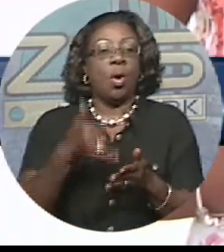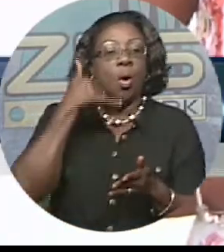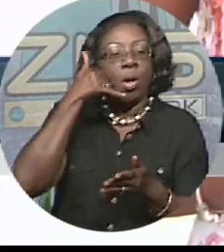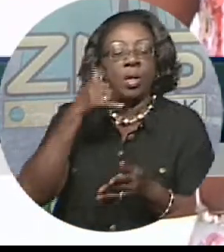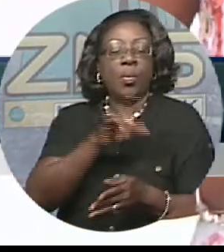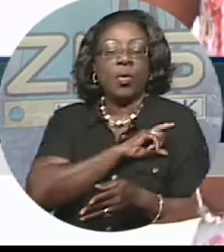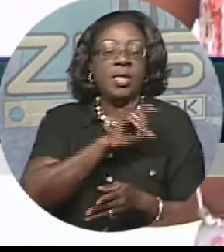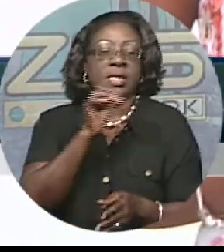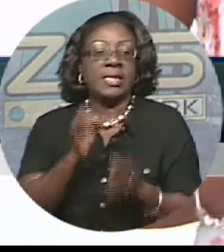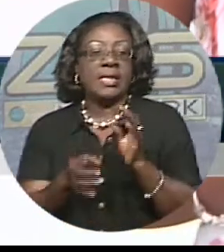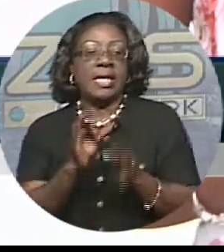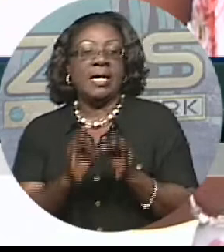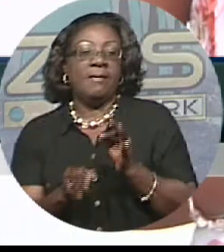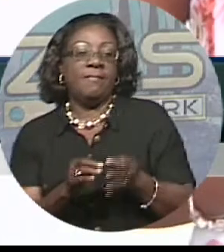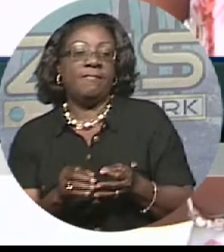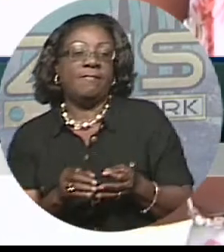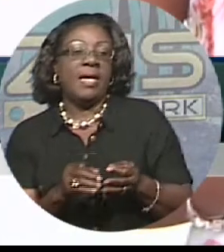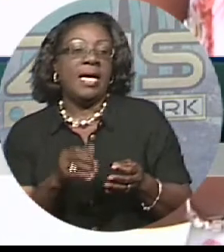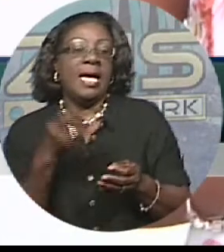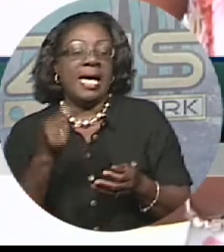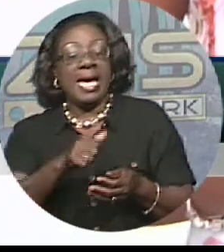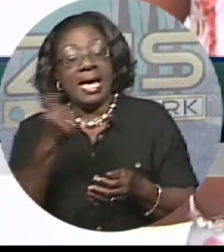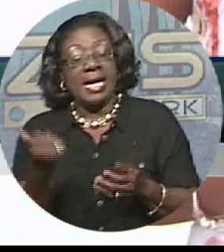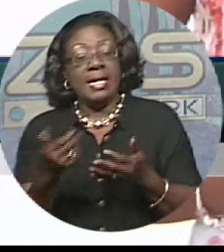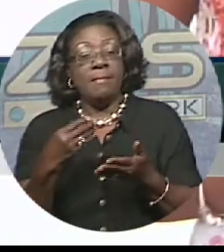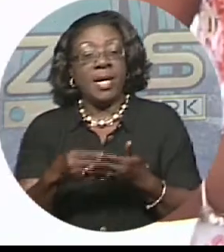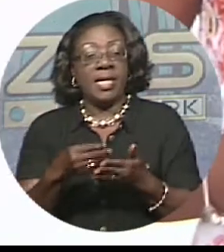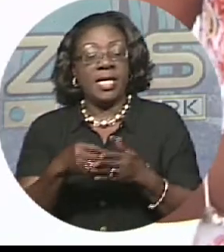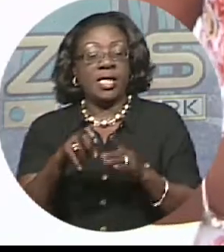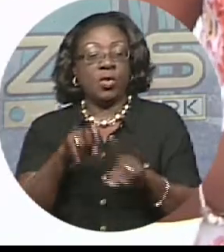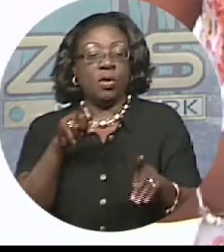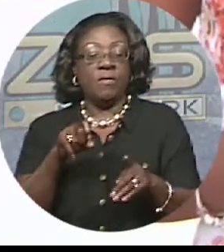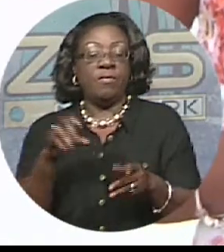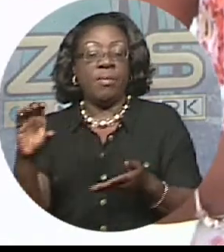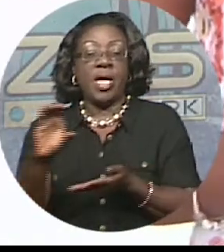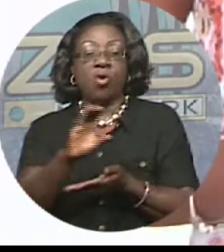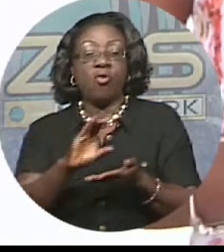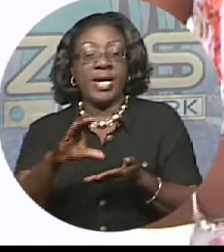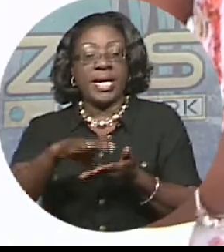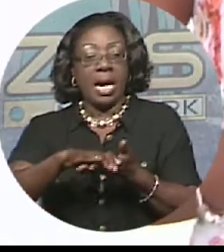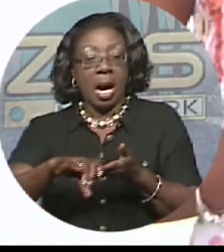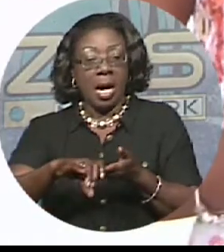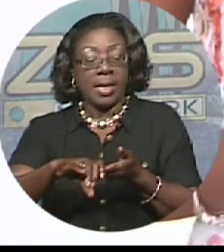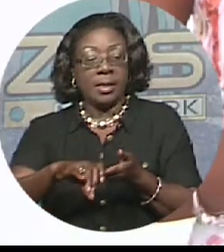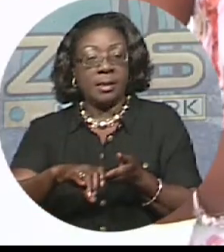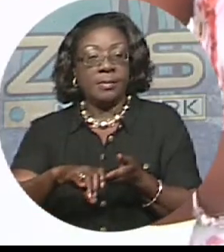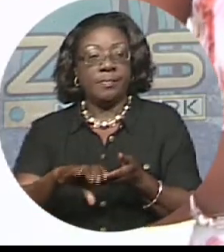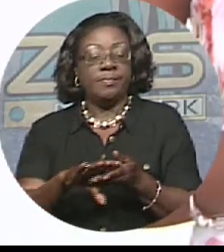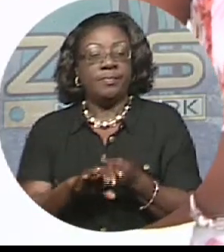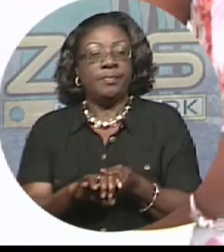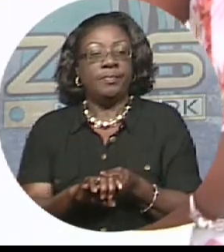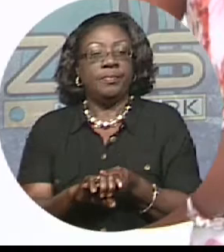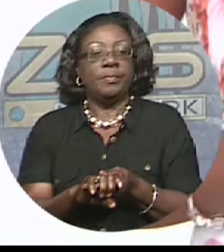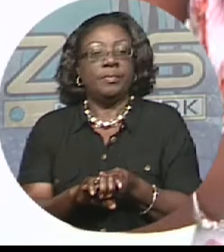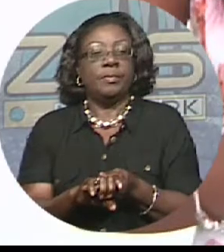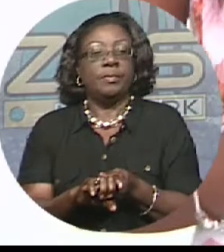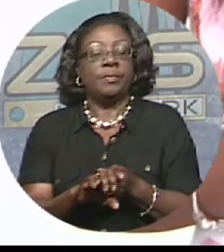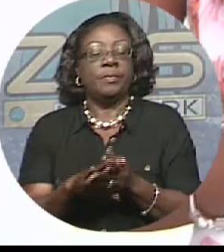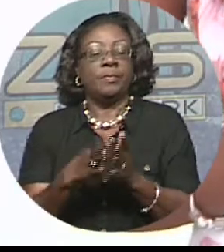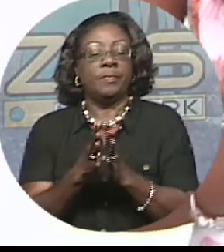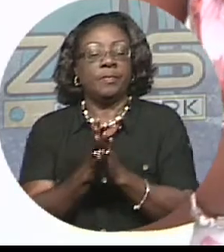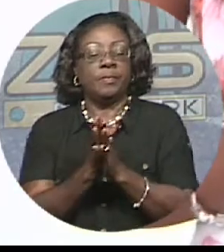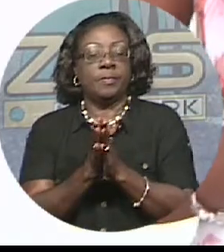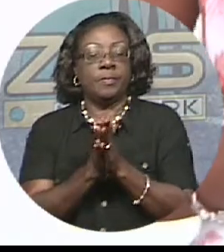credit or debit cards as soon as they know, so that investigators can find and identify patterns.